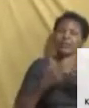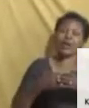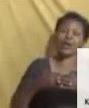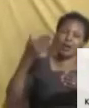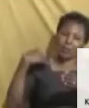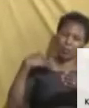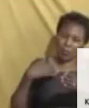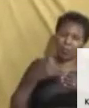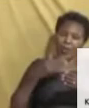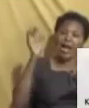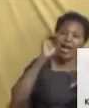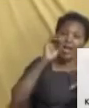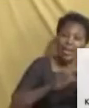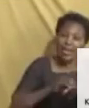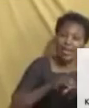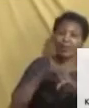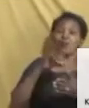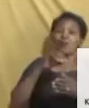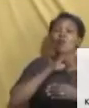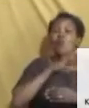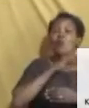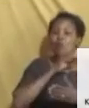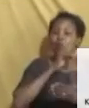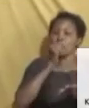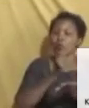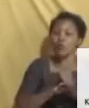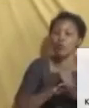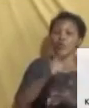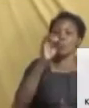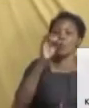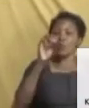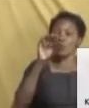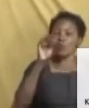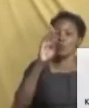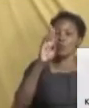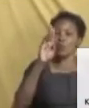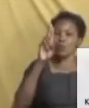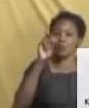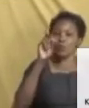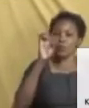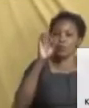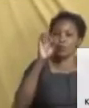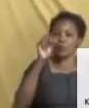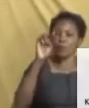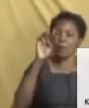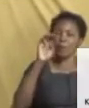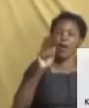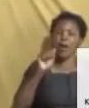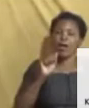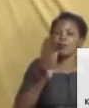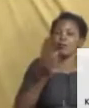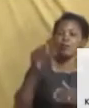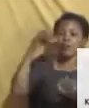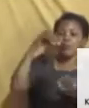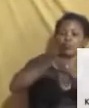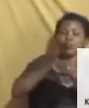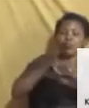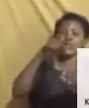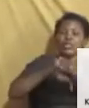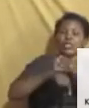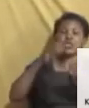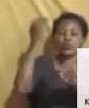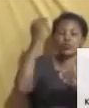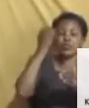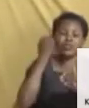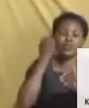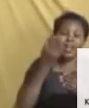an ombudsman, who I call the prefect of the executive, sought to be put within the judiciary. Again,